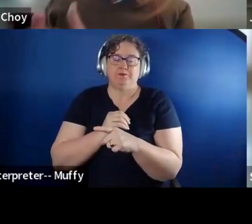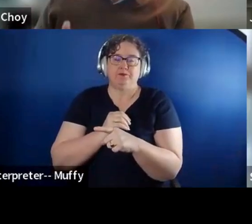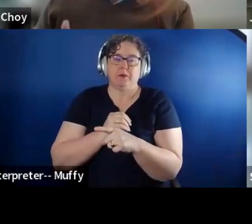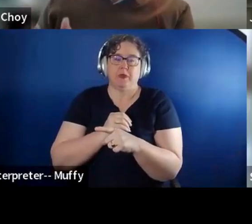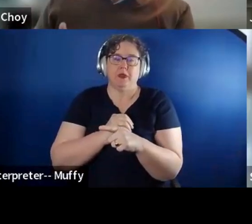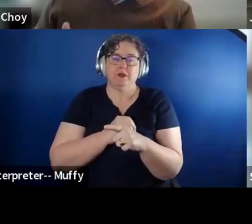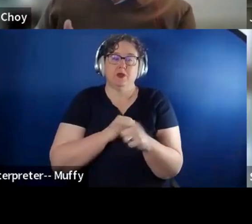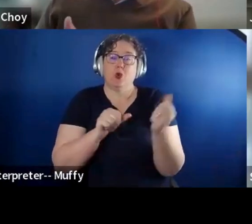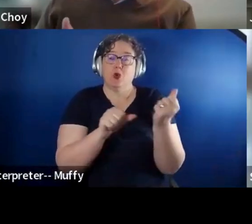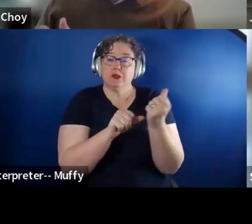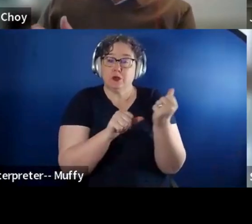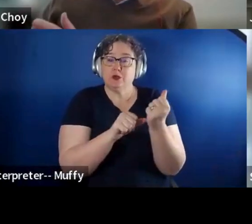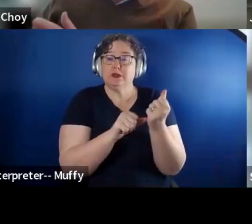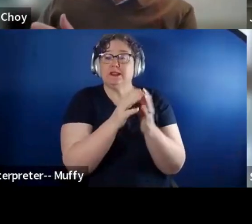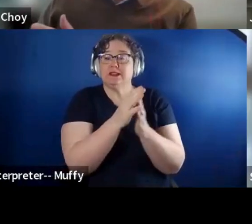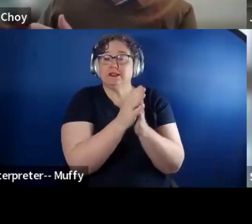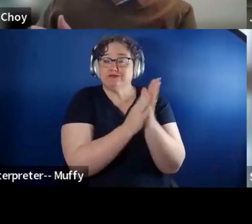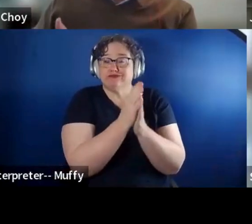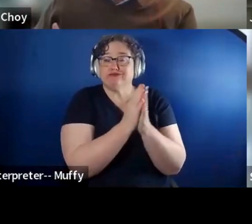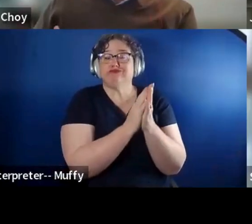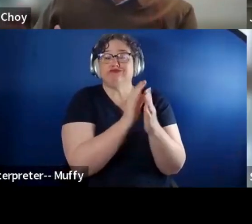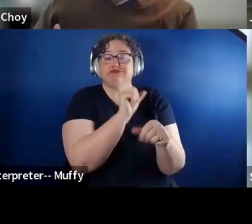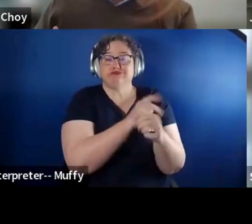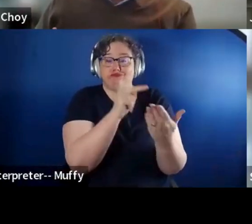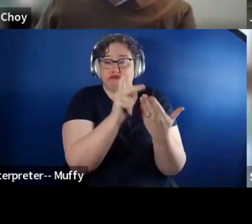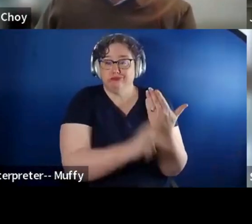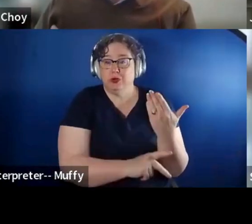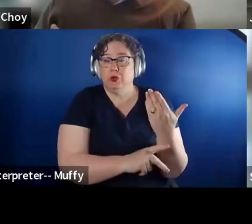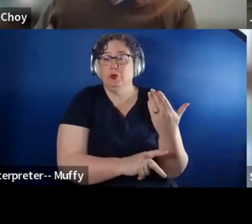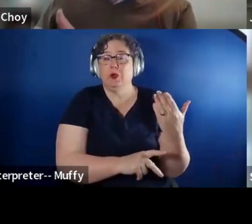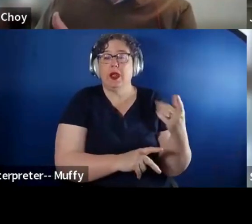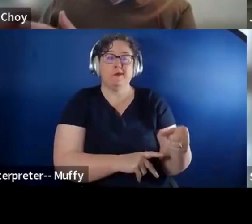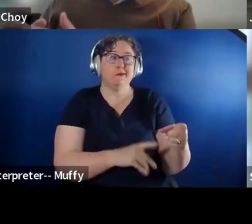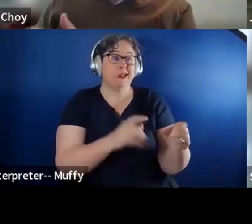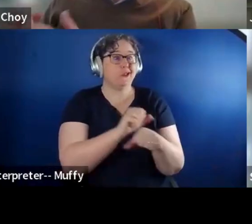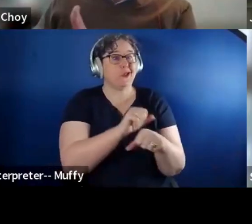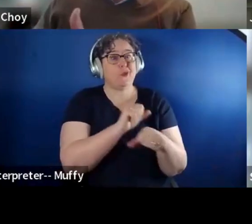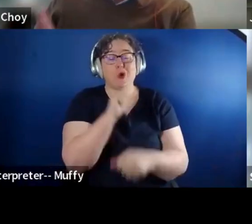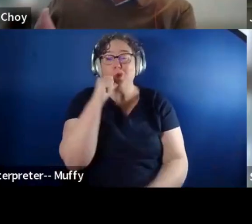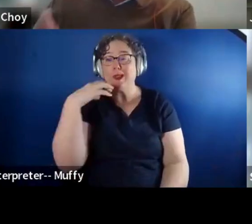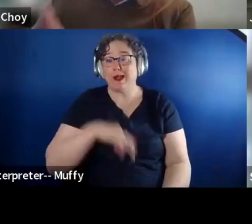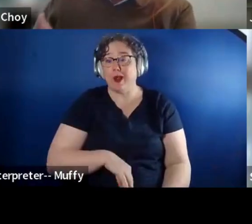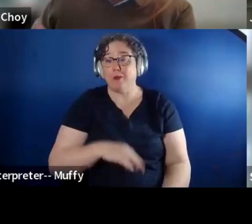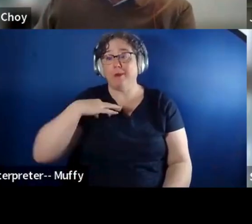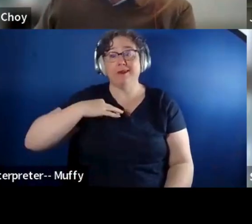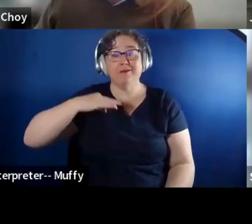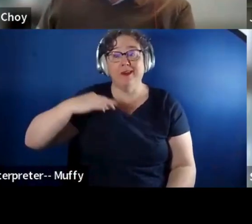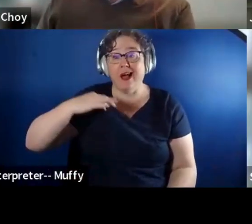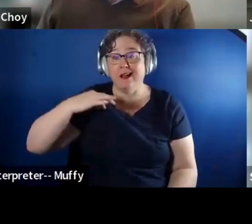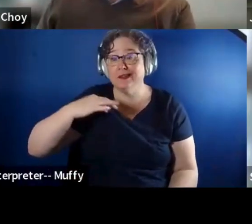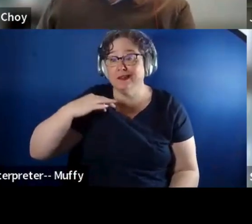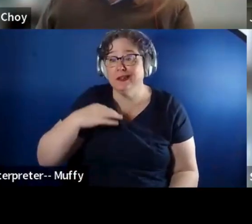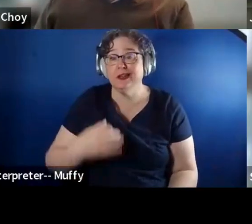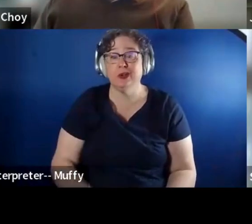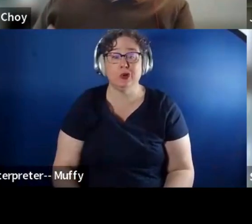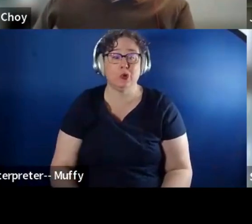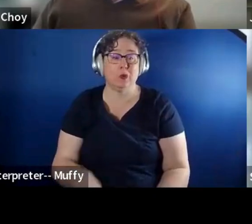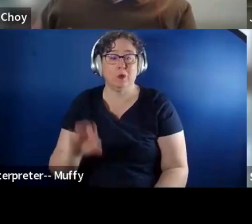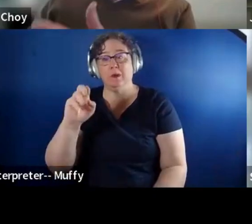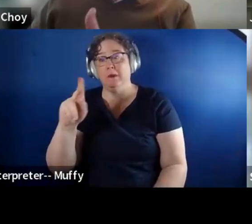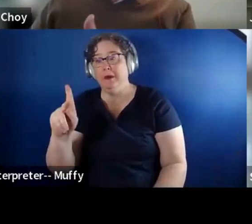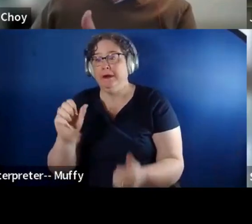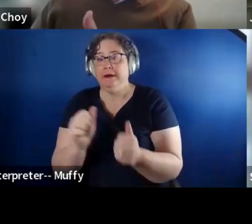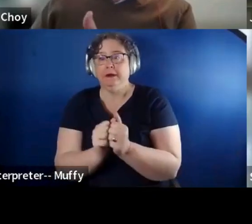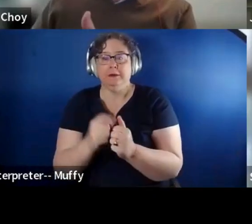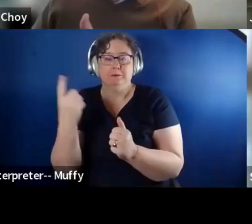by associates who work with the nonprofits as a volunteer, or maybe they bank with that particular organization and